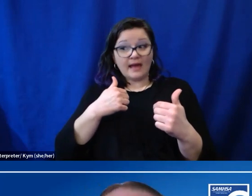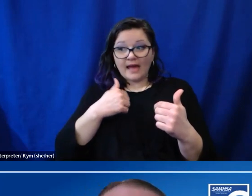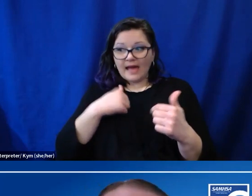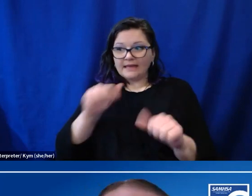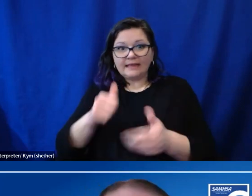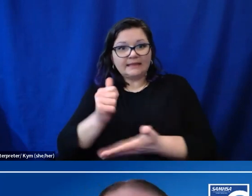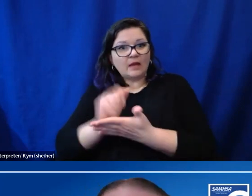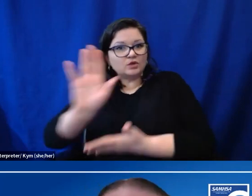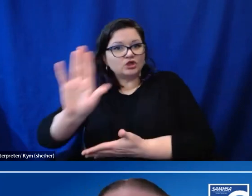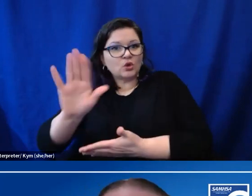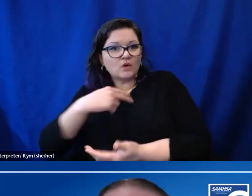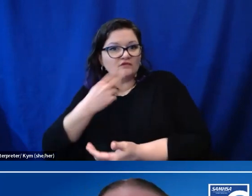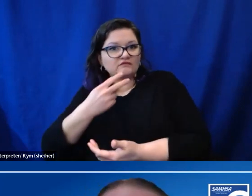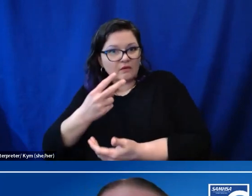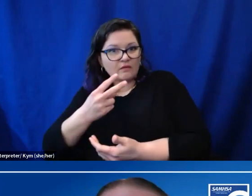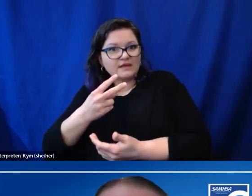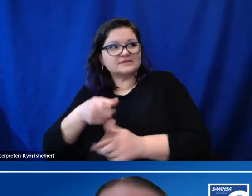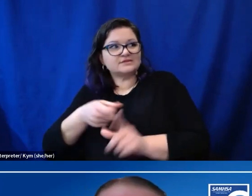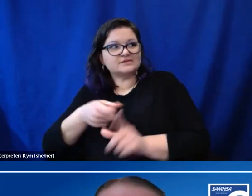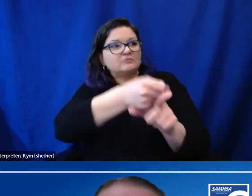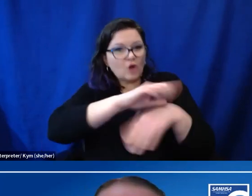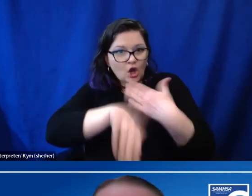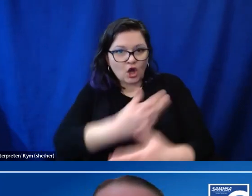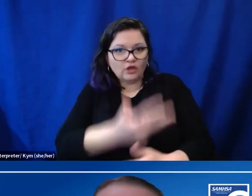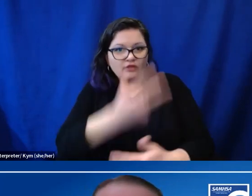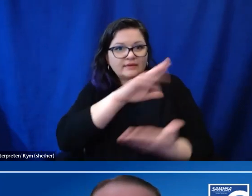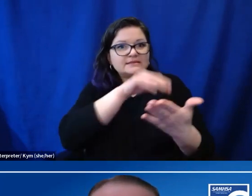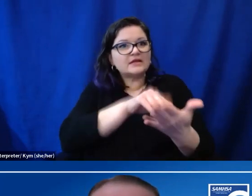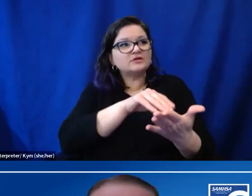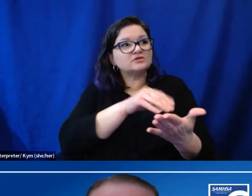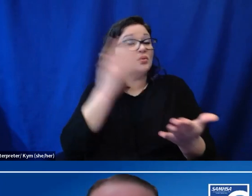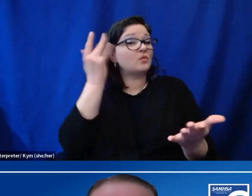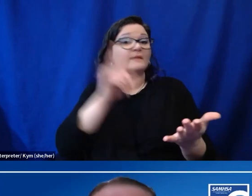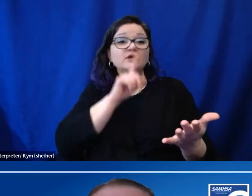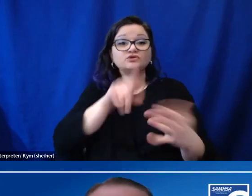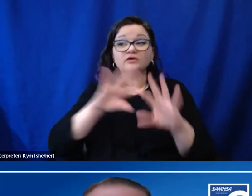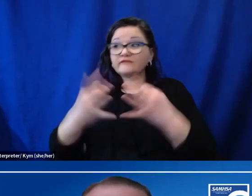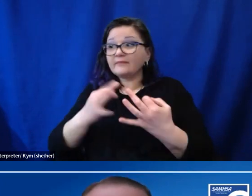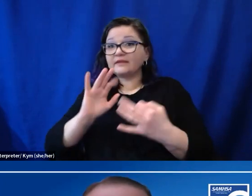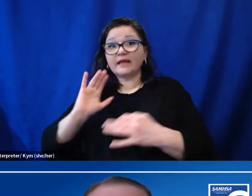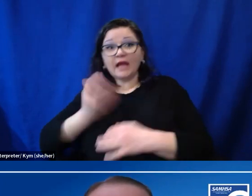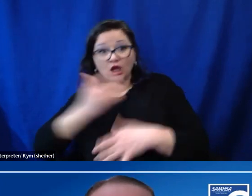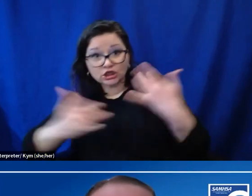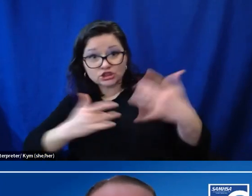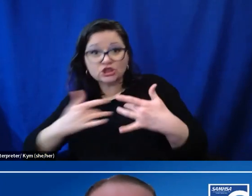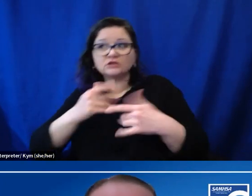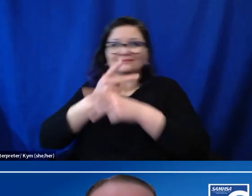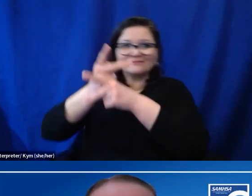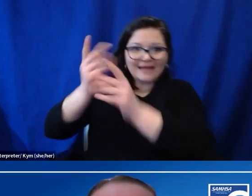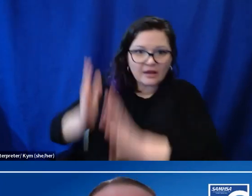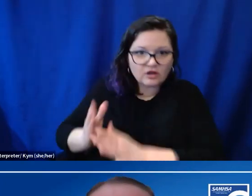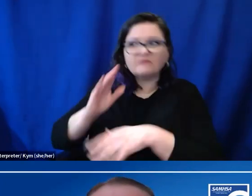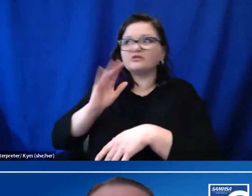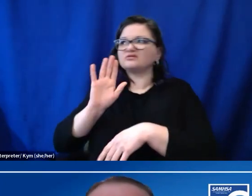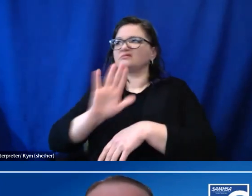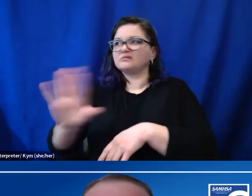all three centers and making sure that families and our concerns and caregivers and our concerns